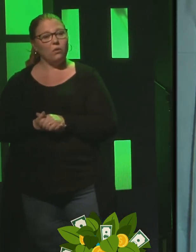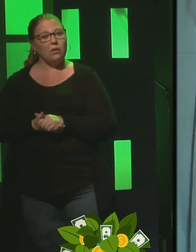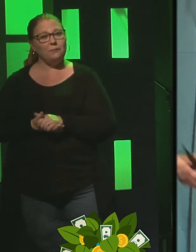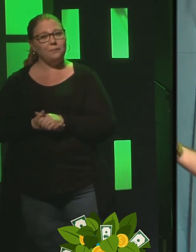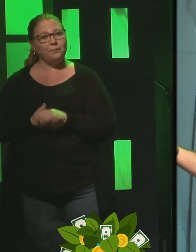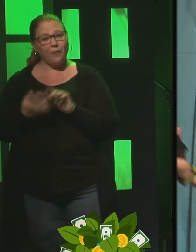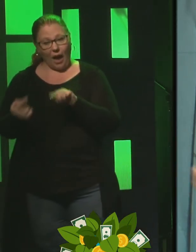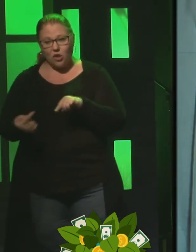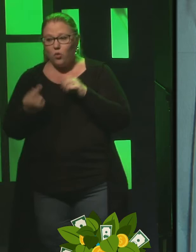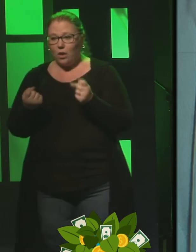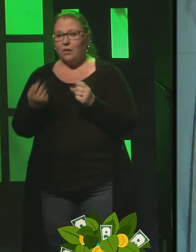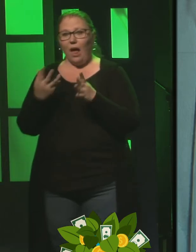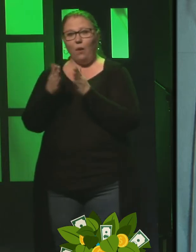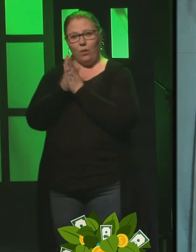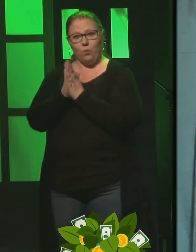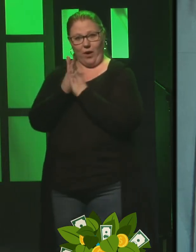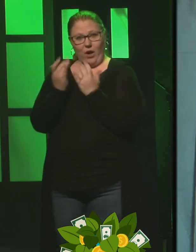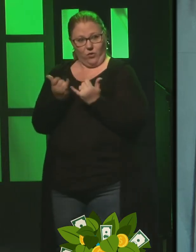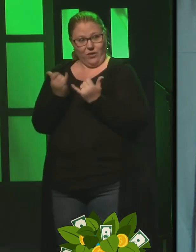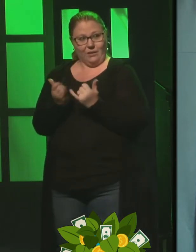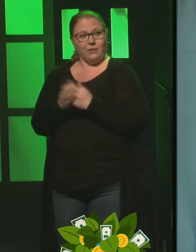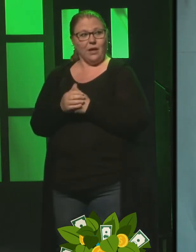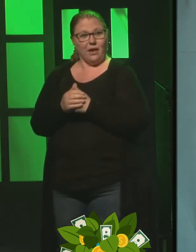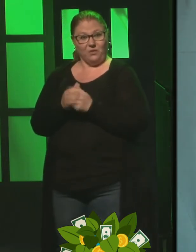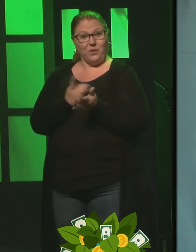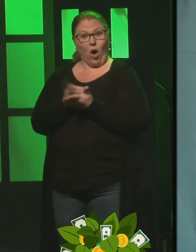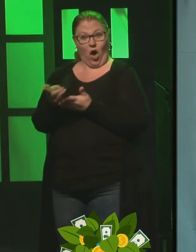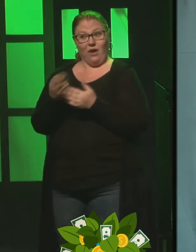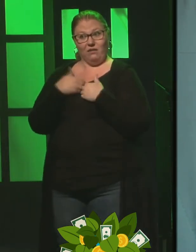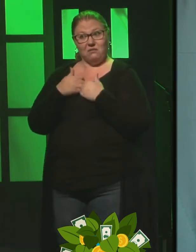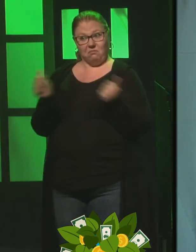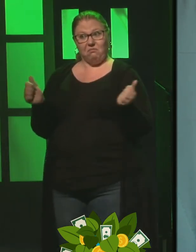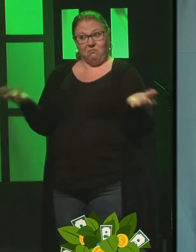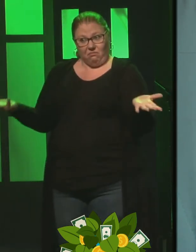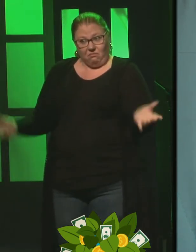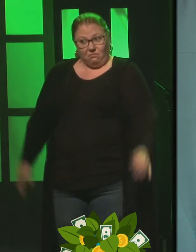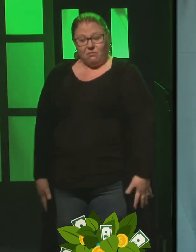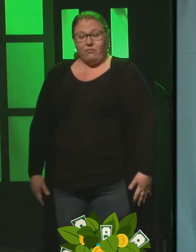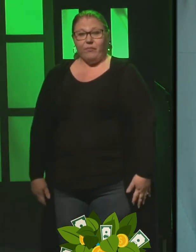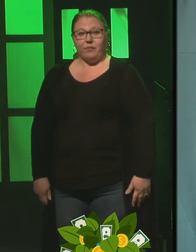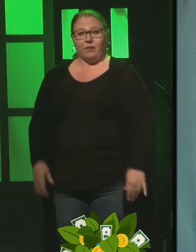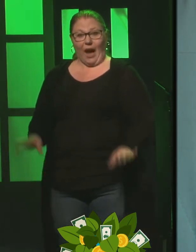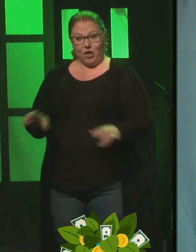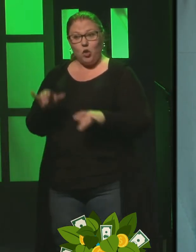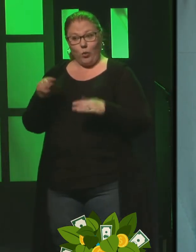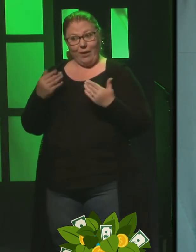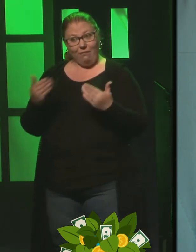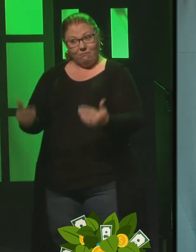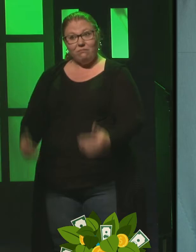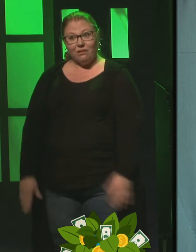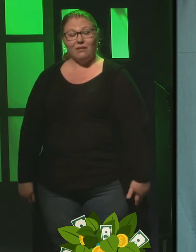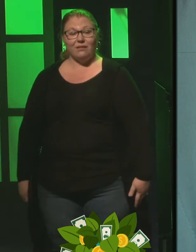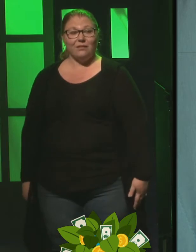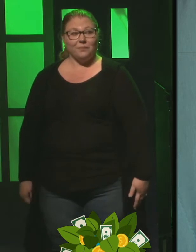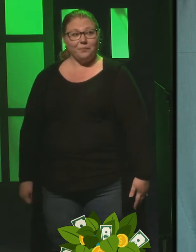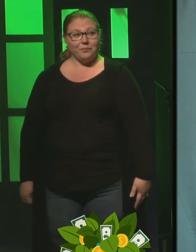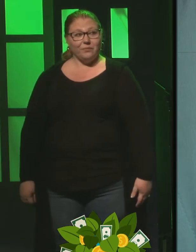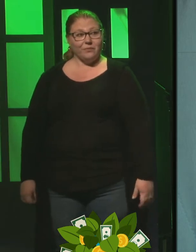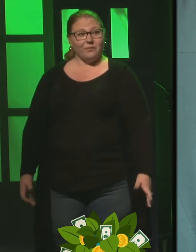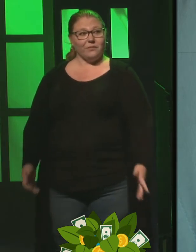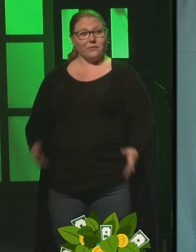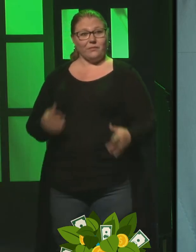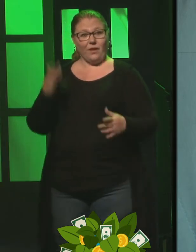I struggle a lot with prayer these days, just to be real honest with you. I do it. I do it